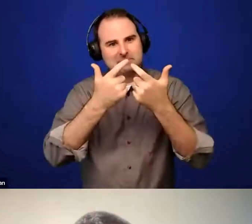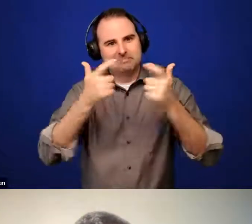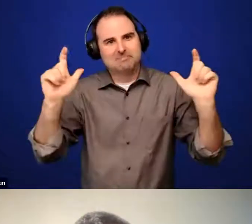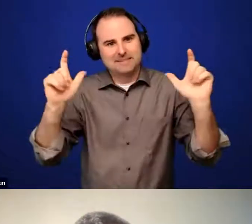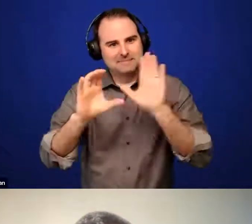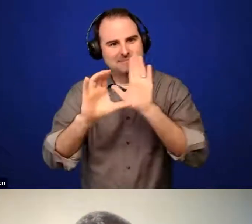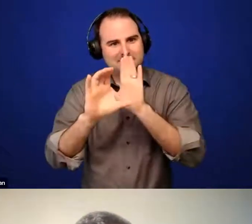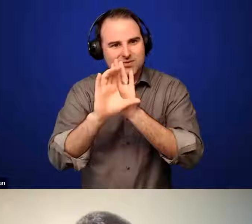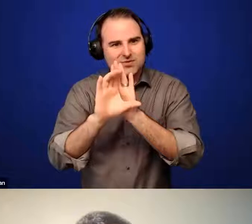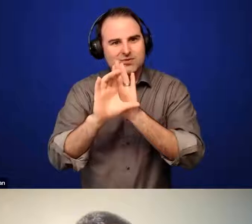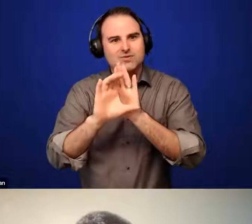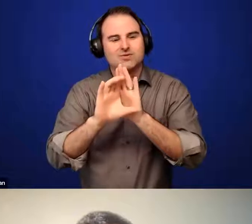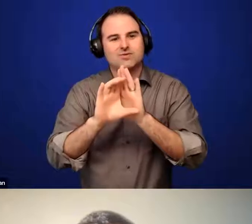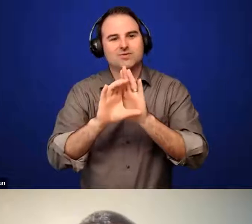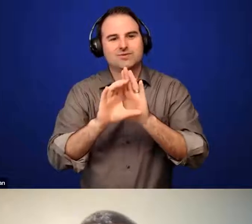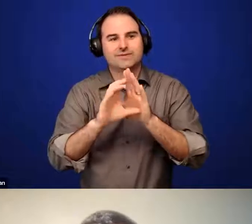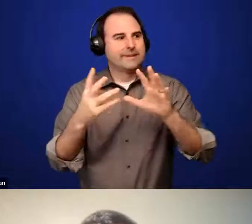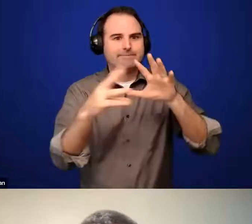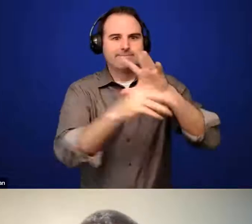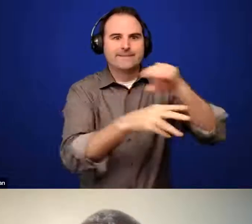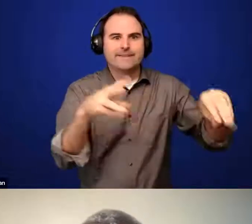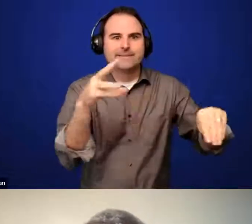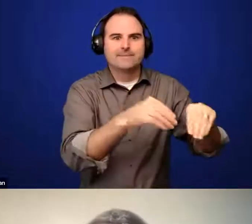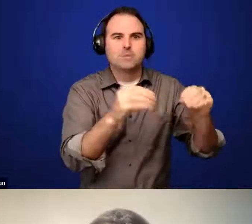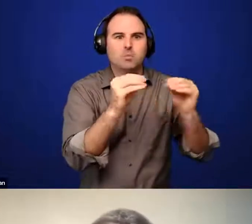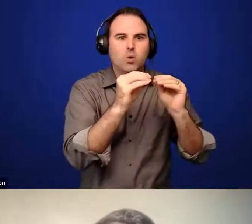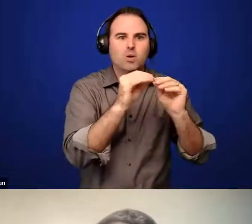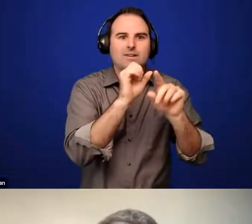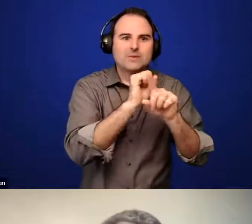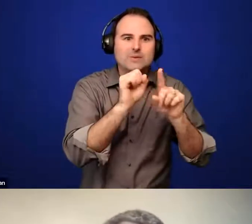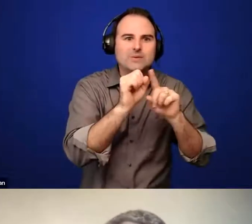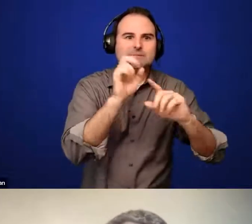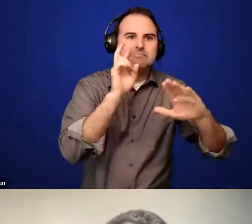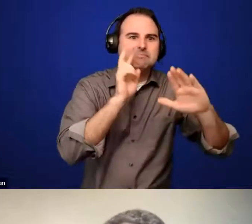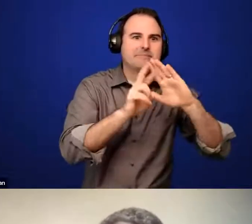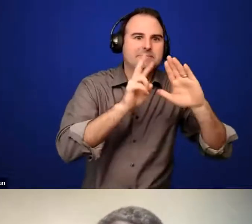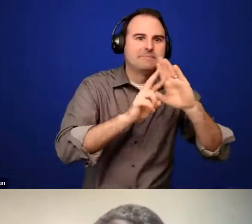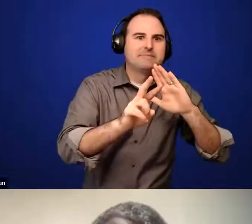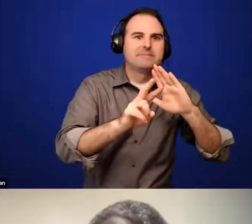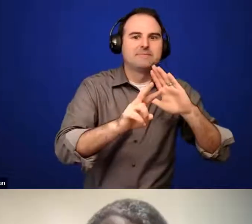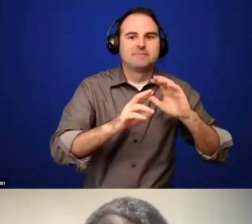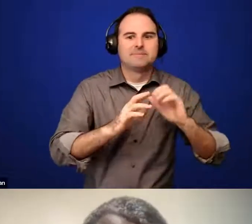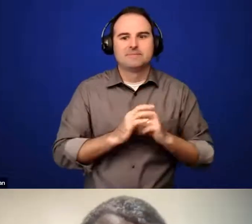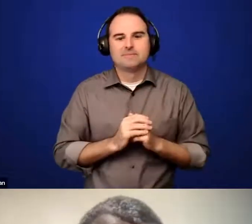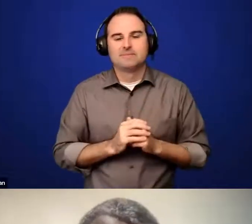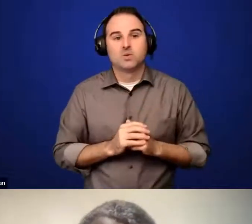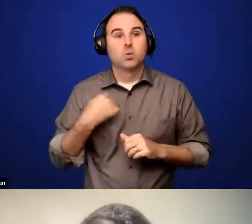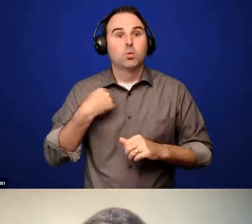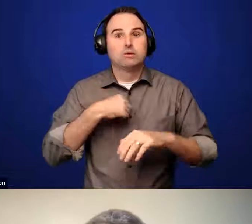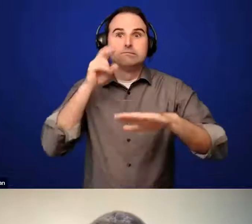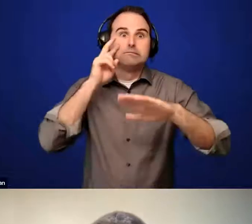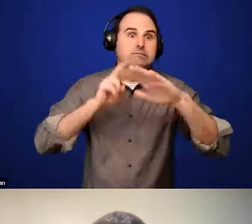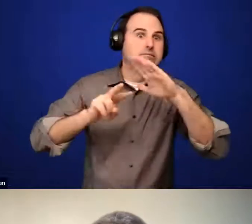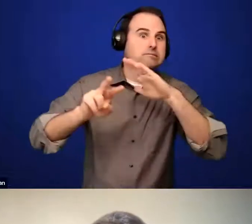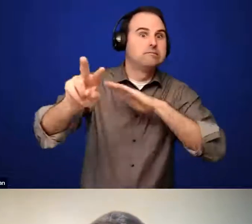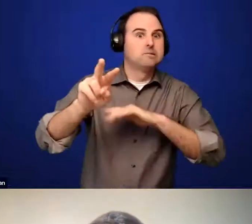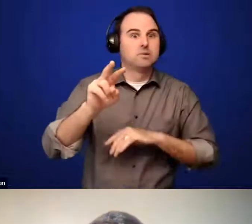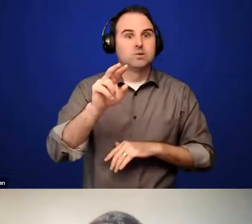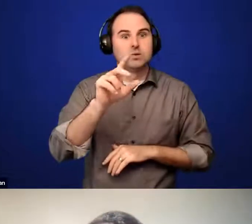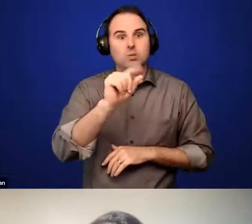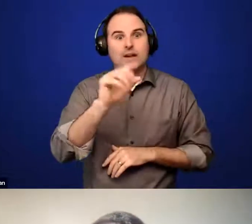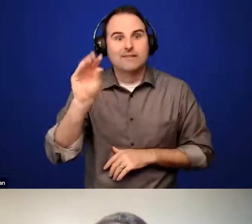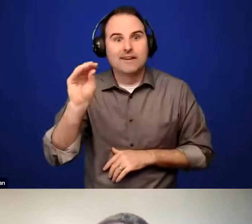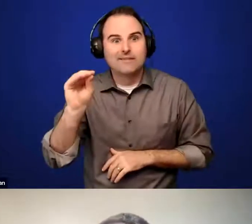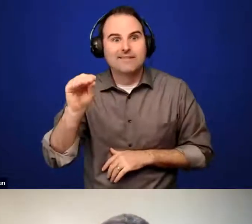do models that we are not even accountable for, 2050, 2100. I even see